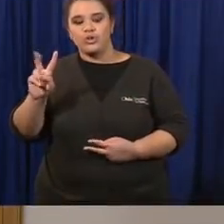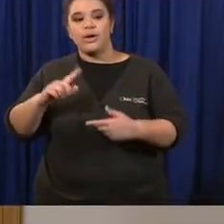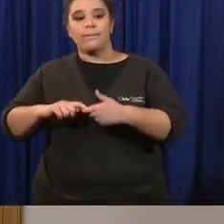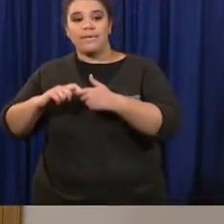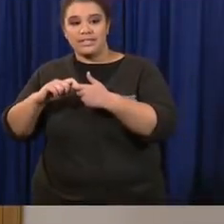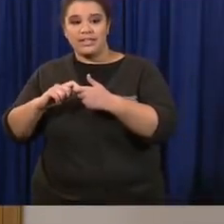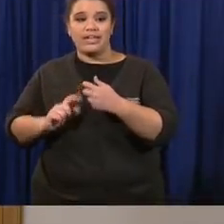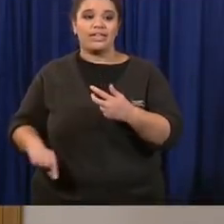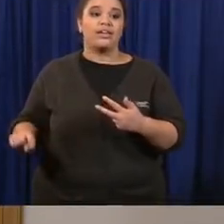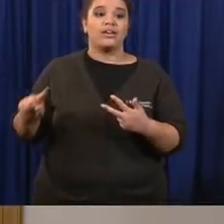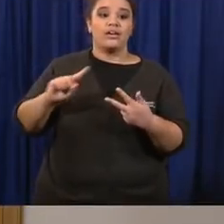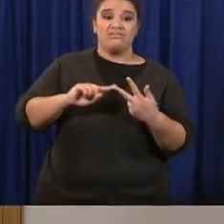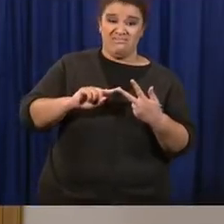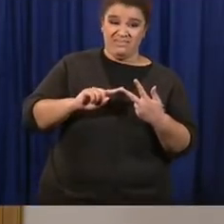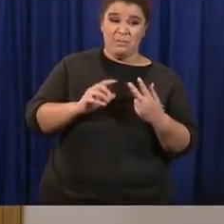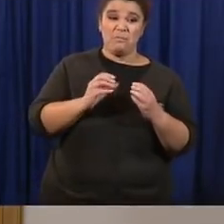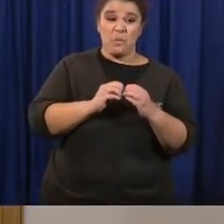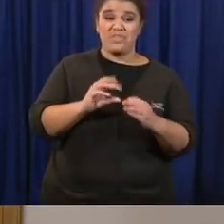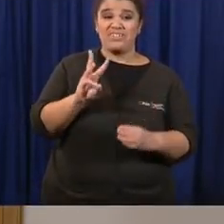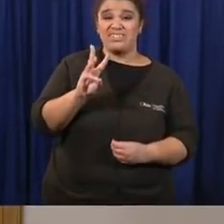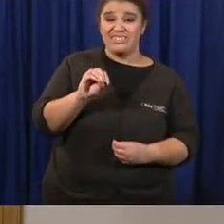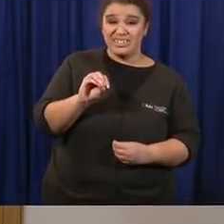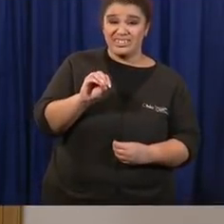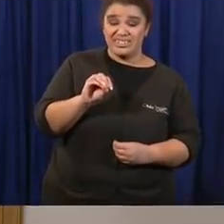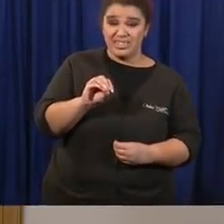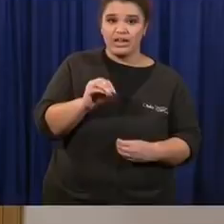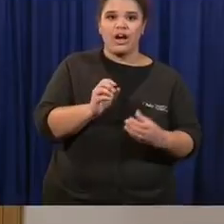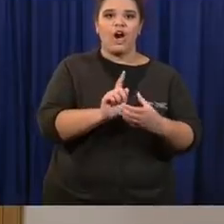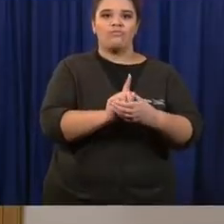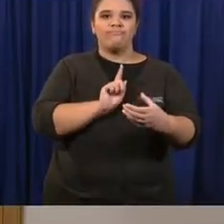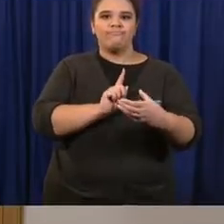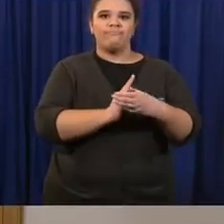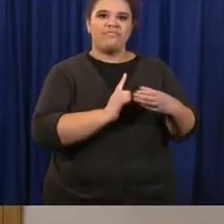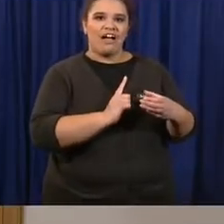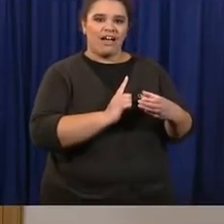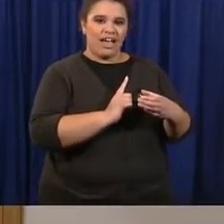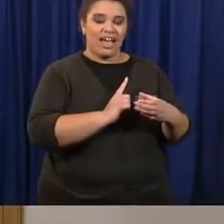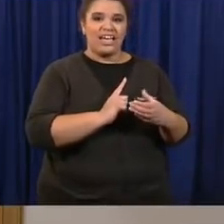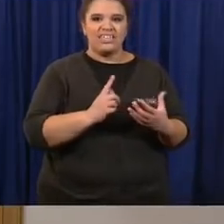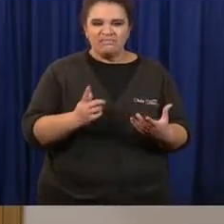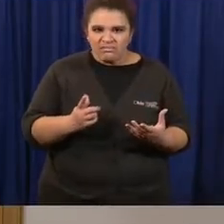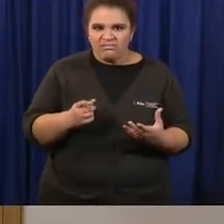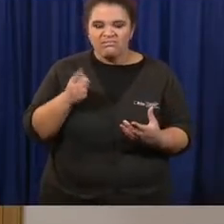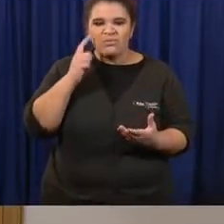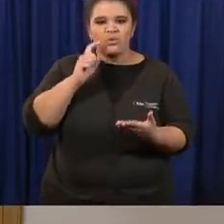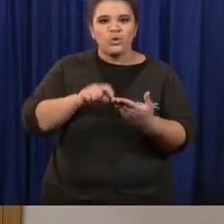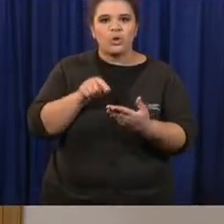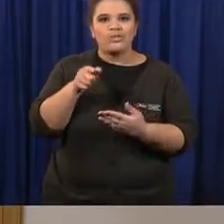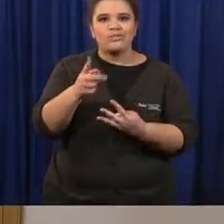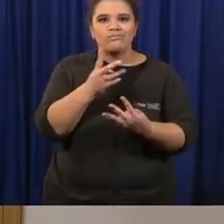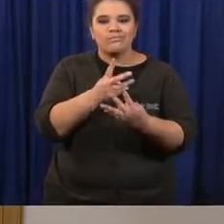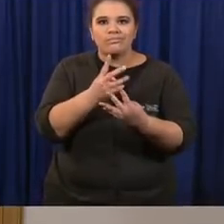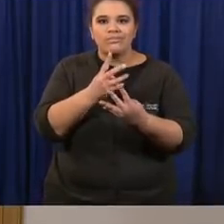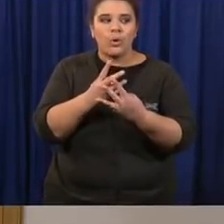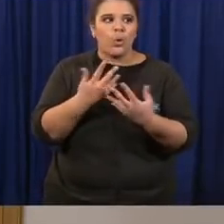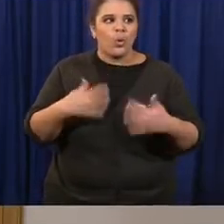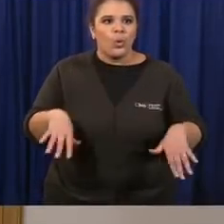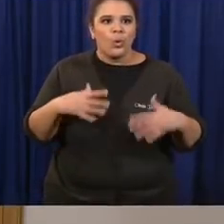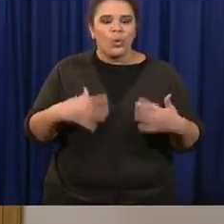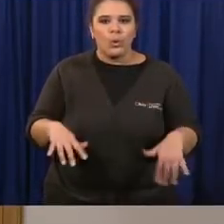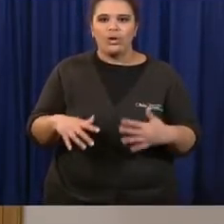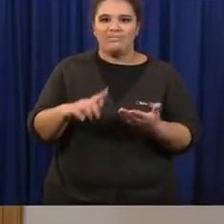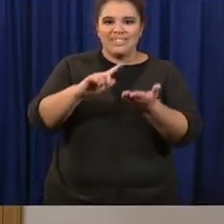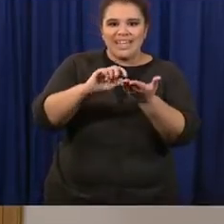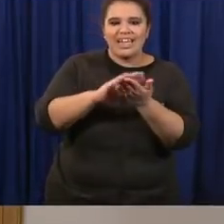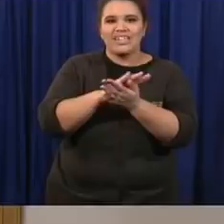and 1 has died. We're hearing reports from inside prisons of shortages of PPE and sanitizer. Do you believe that